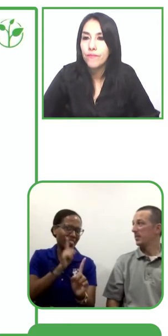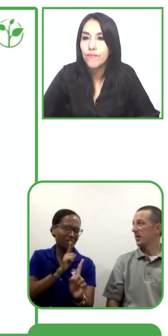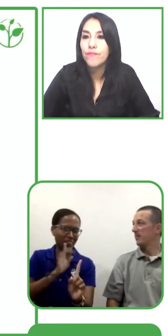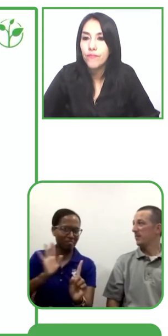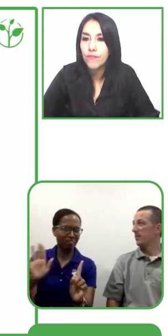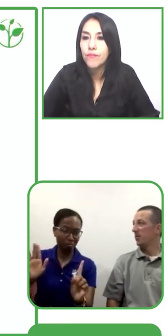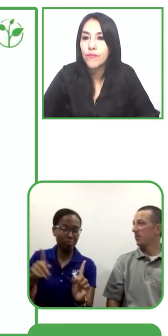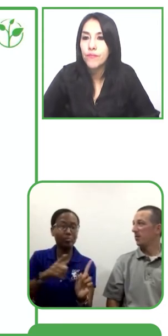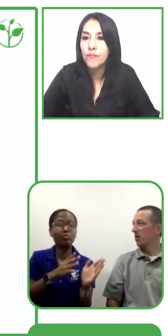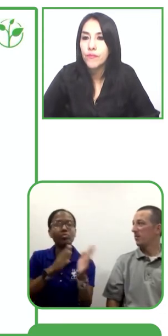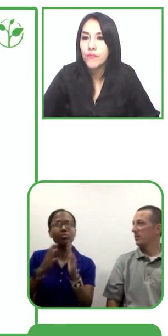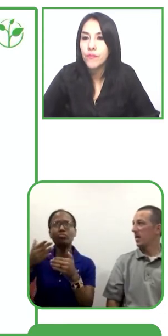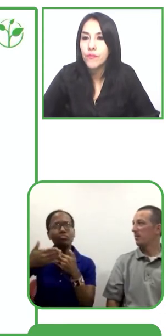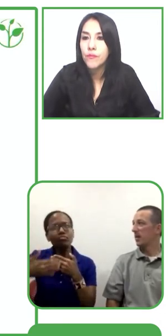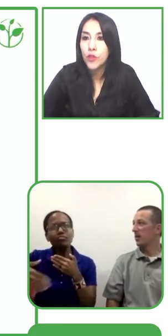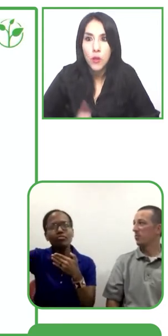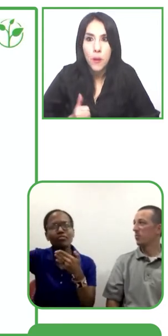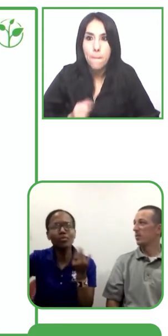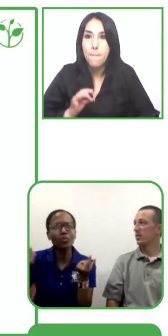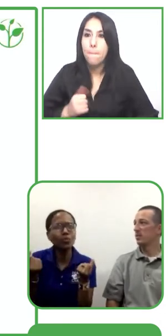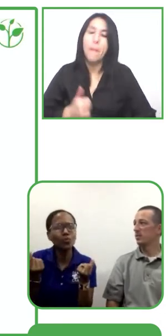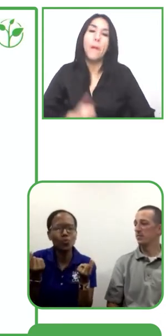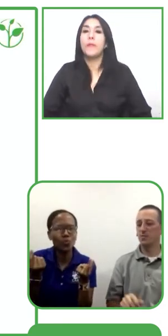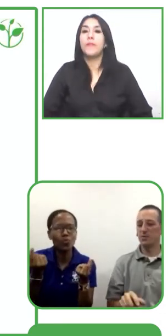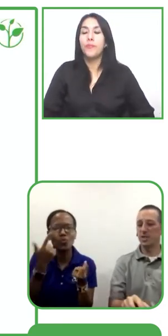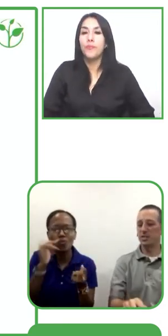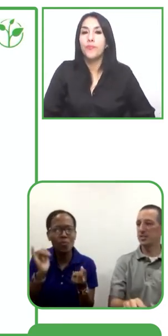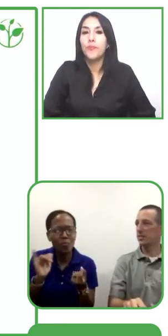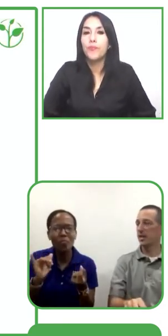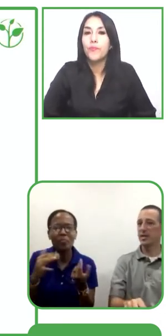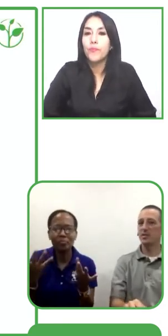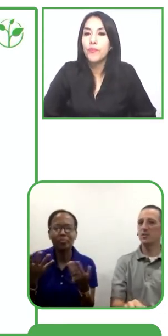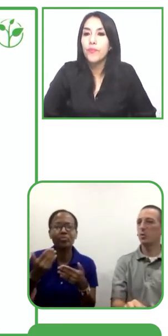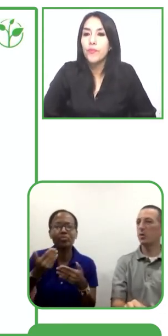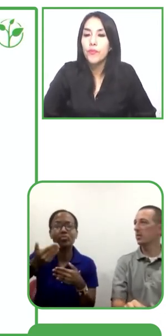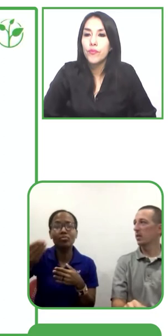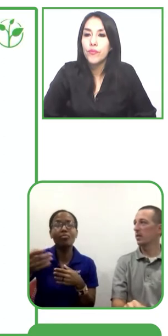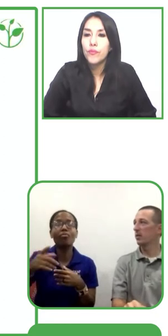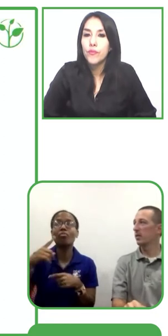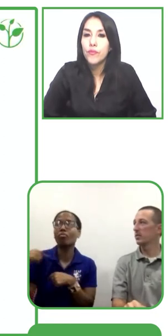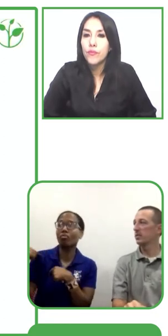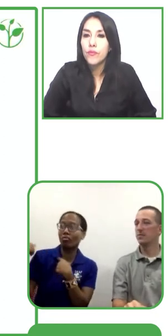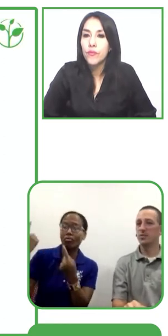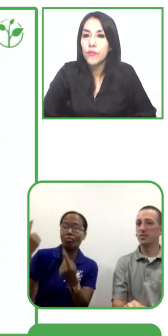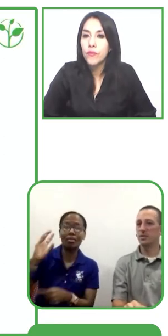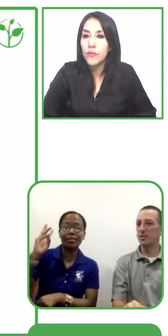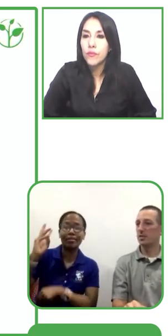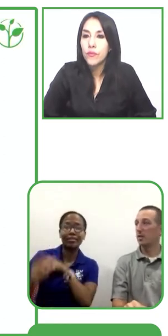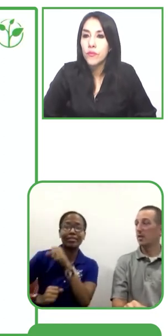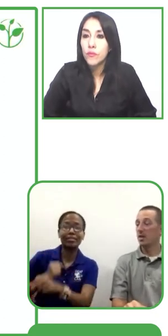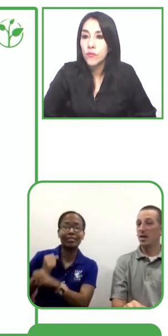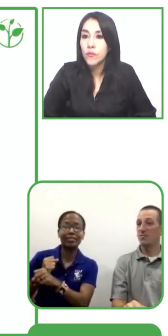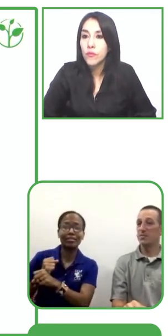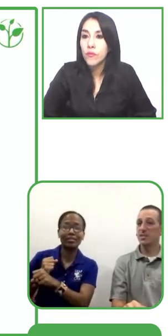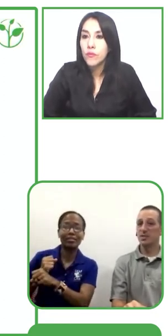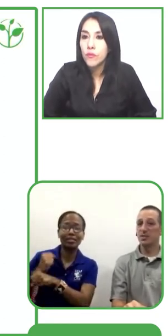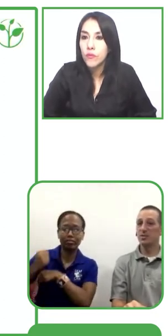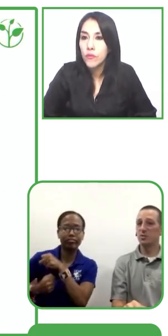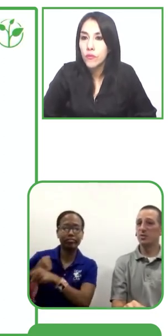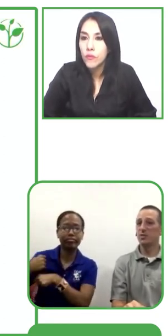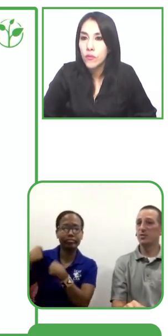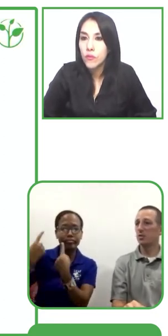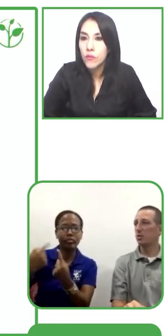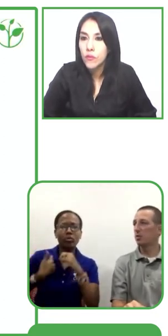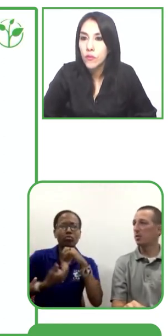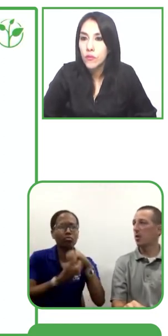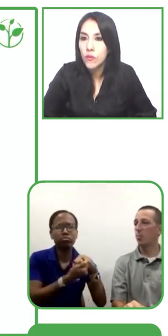Now you've seen that video of us advocating through business for change in society. So what does it look like in our next stage of our journey? After 6 years,